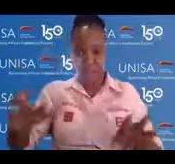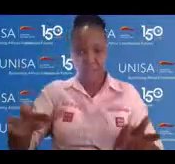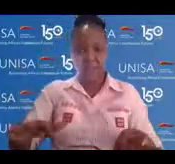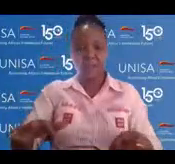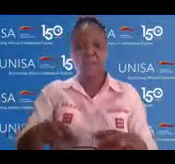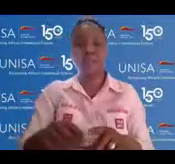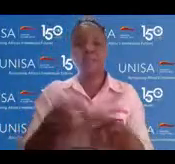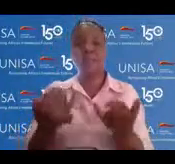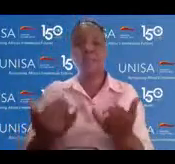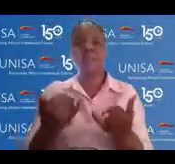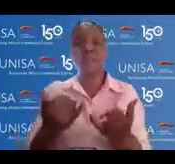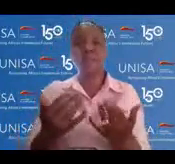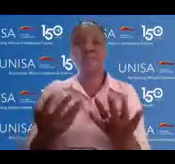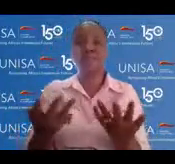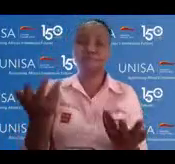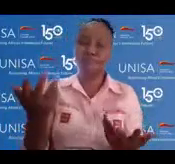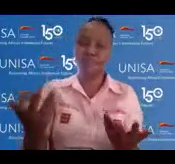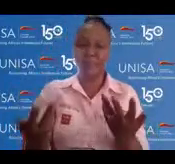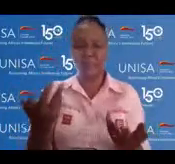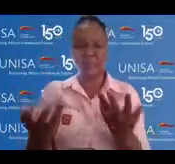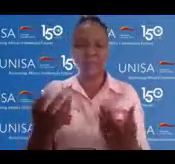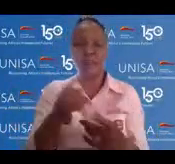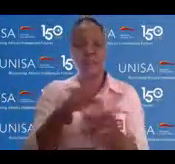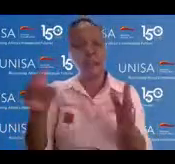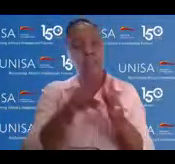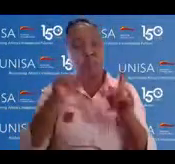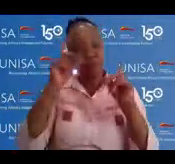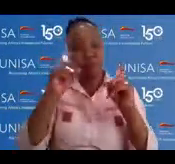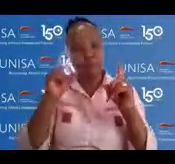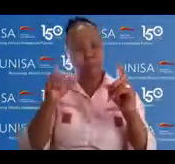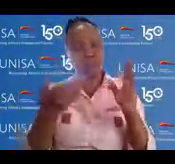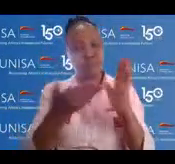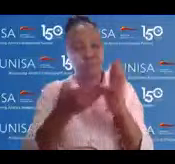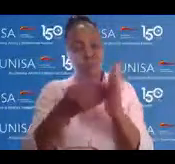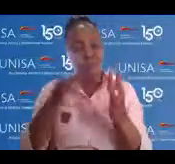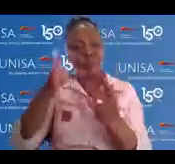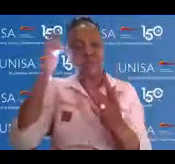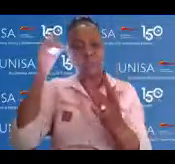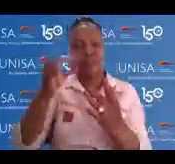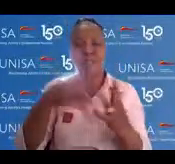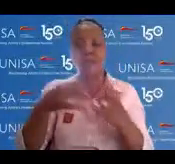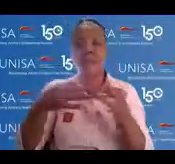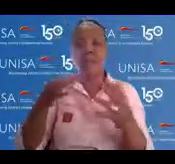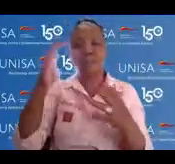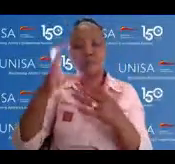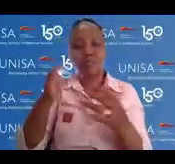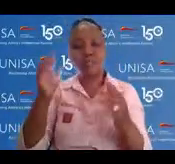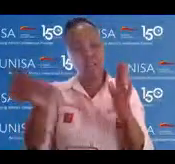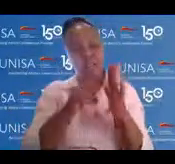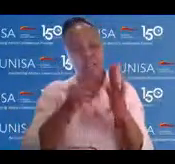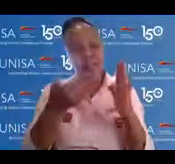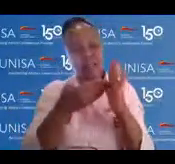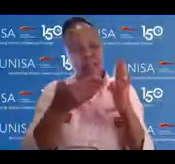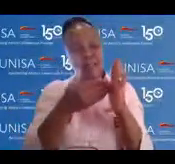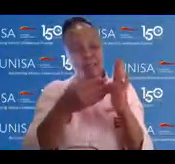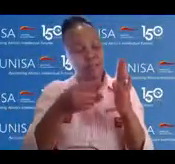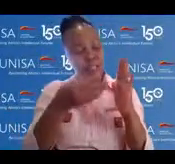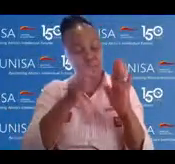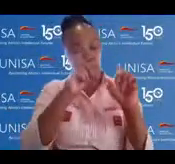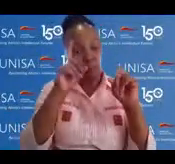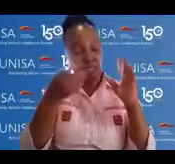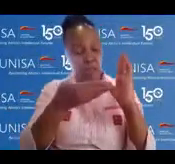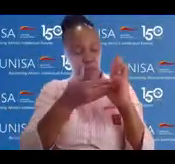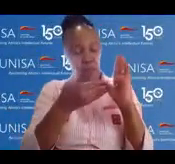although if you can look at this picture, because I just choose random pictures, if you can see that you can look at this picture, I'm not